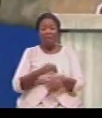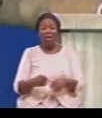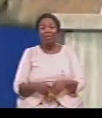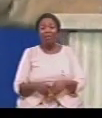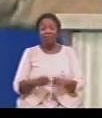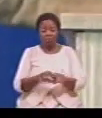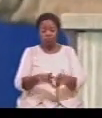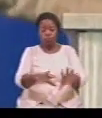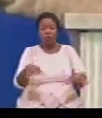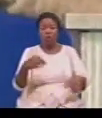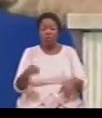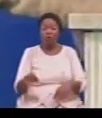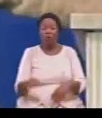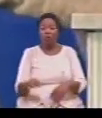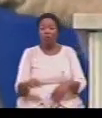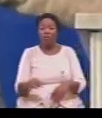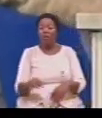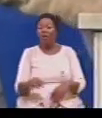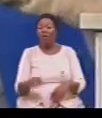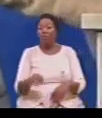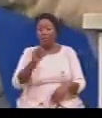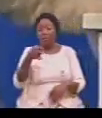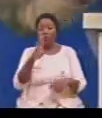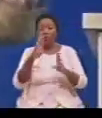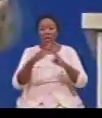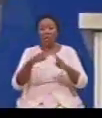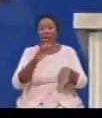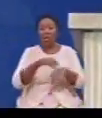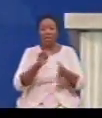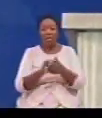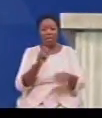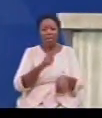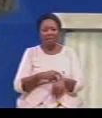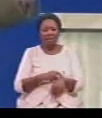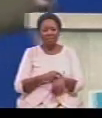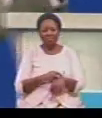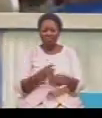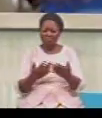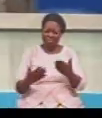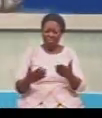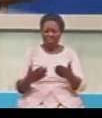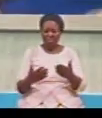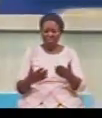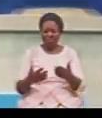population of Jerusalem at that time, roughly